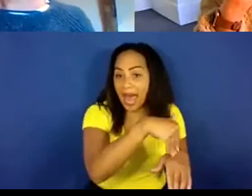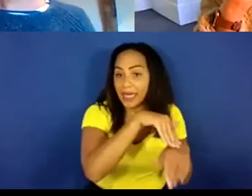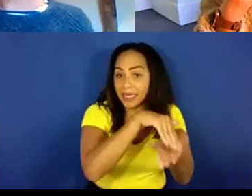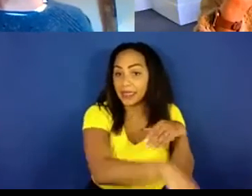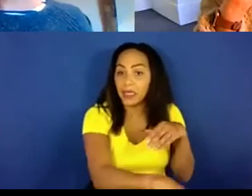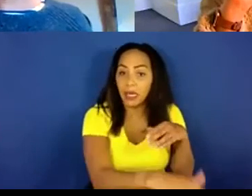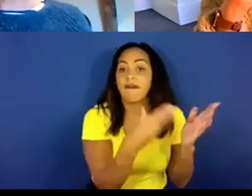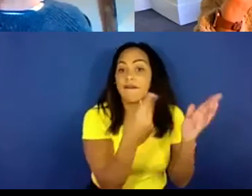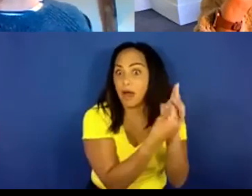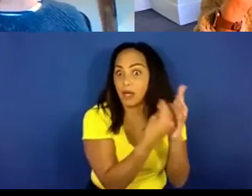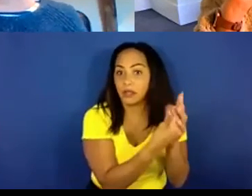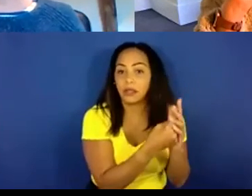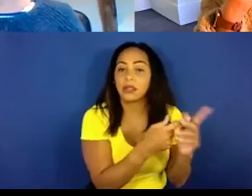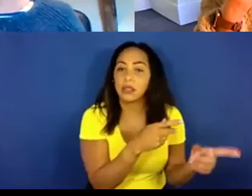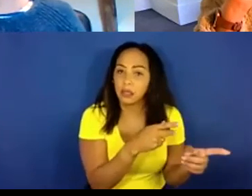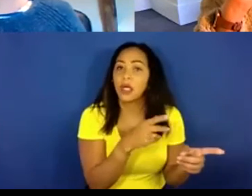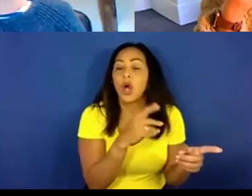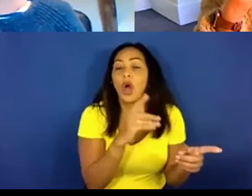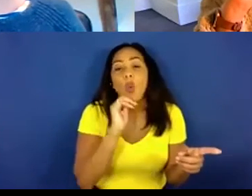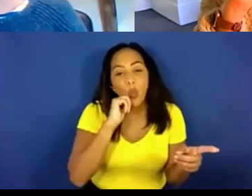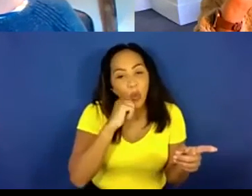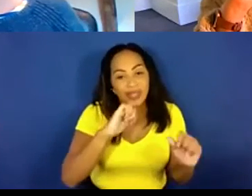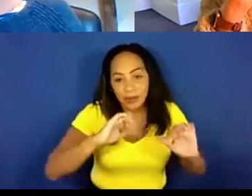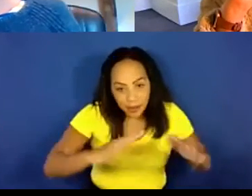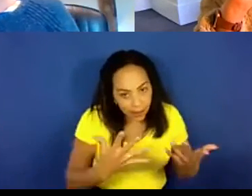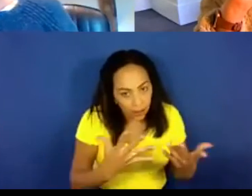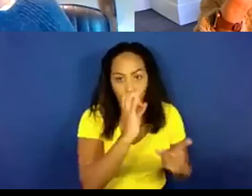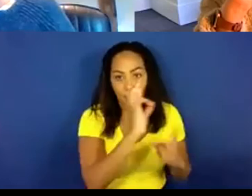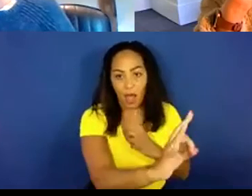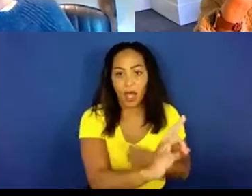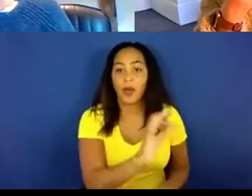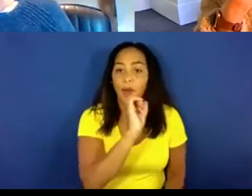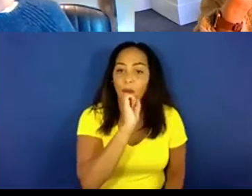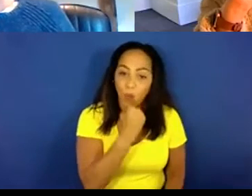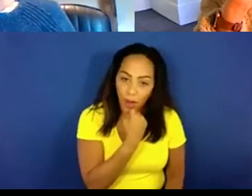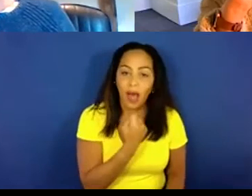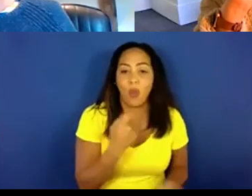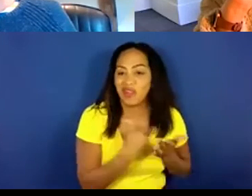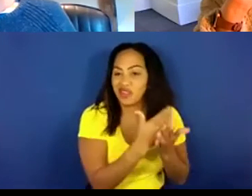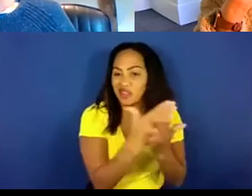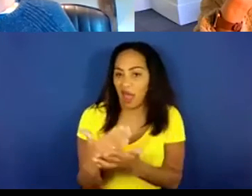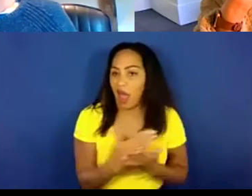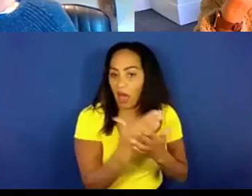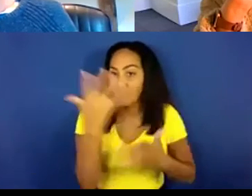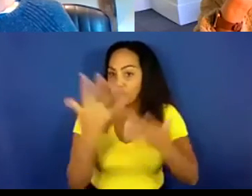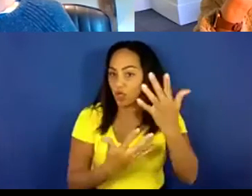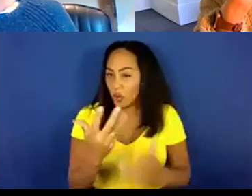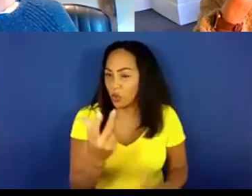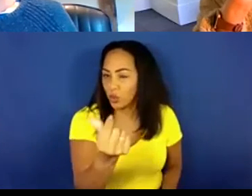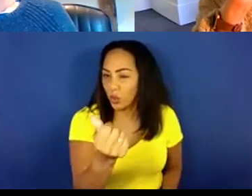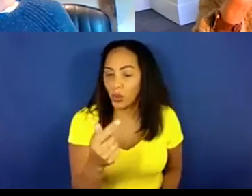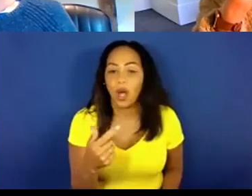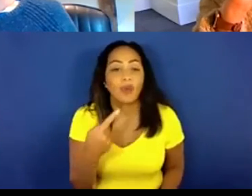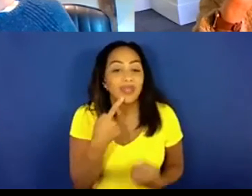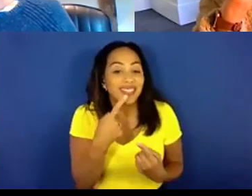We're currently developing those plans and we will share them as soon as possible. So I'll just say thank you to everyone on the